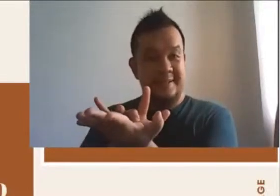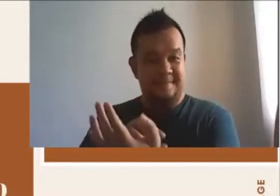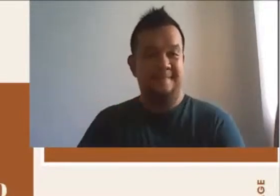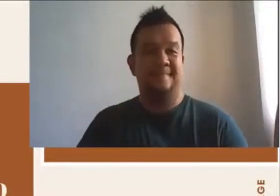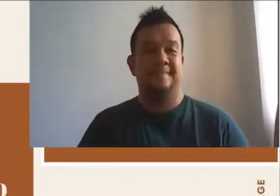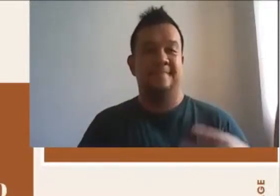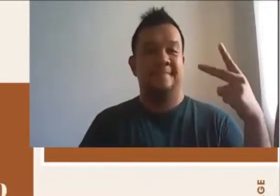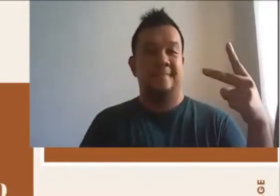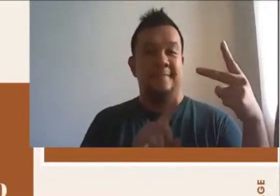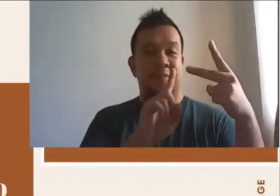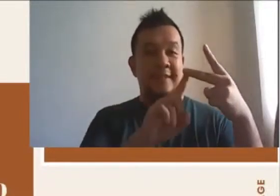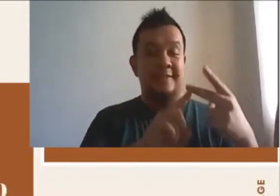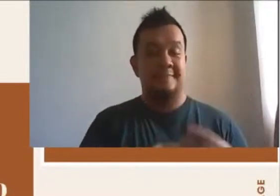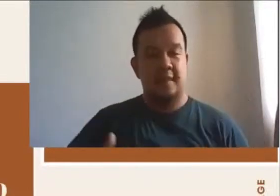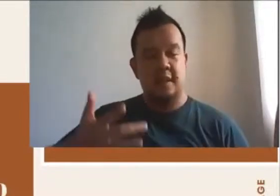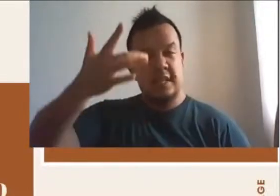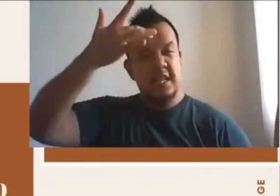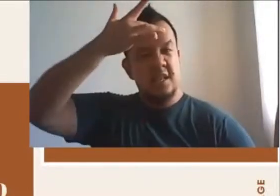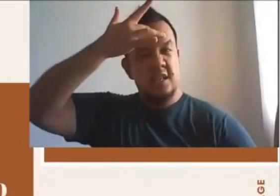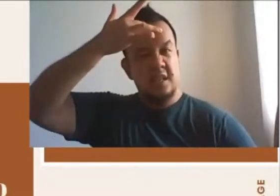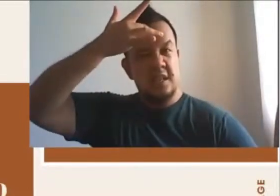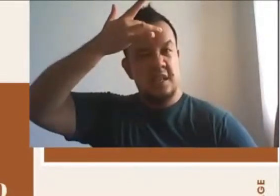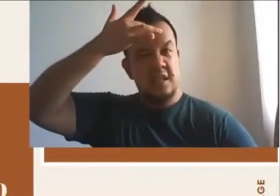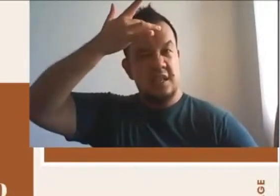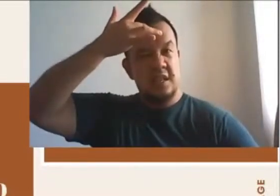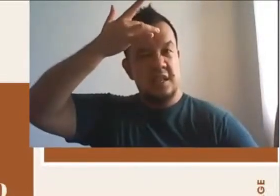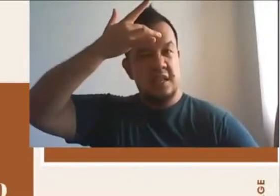Or like that, fever, sick.